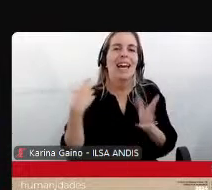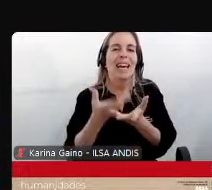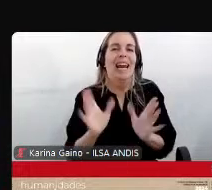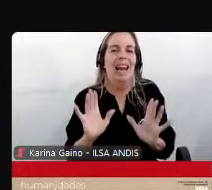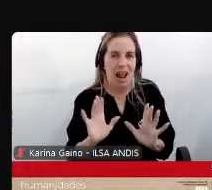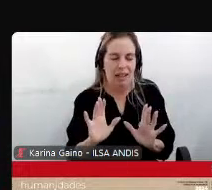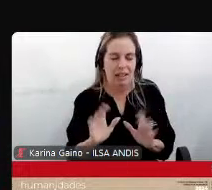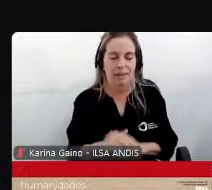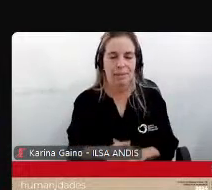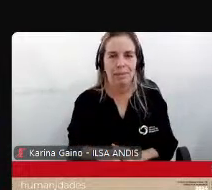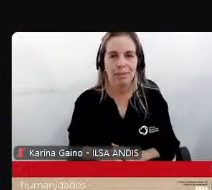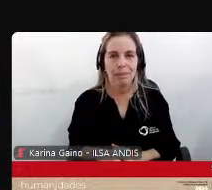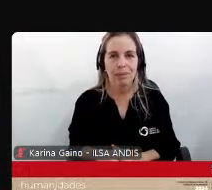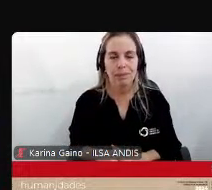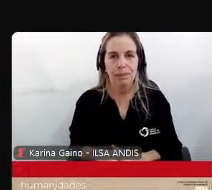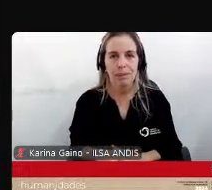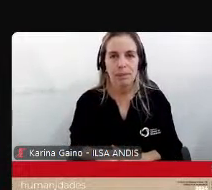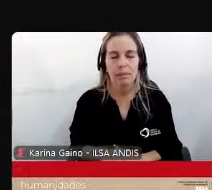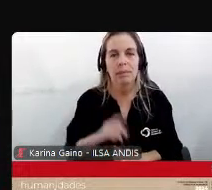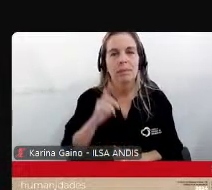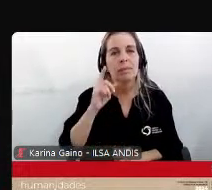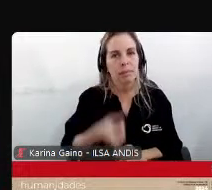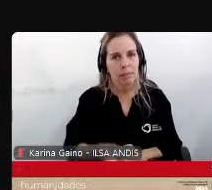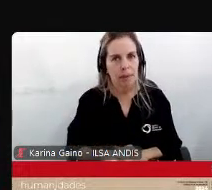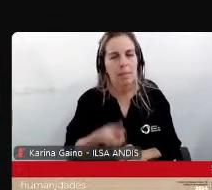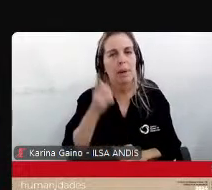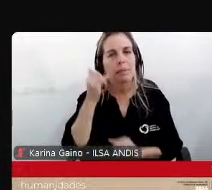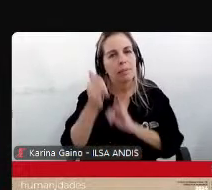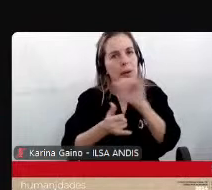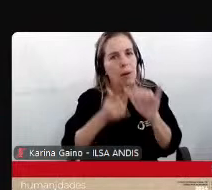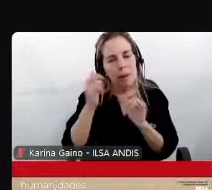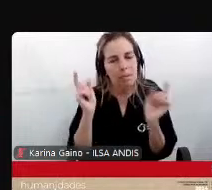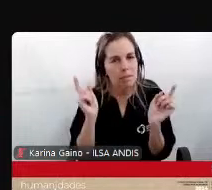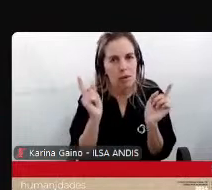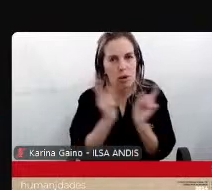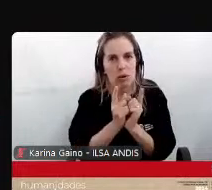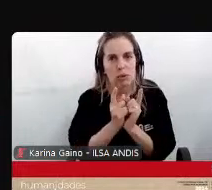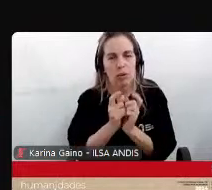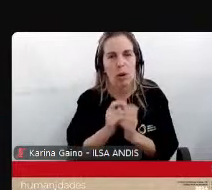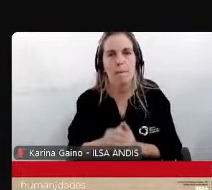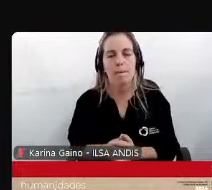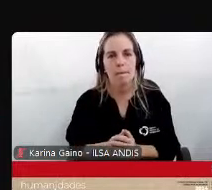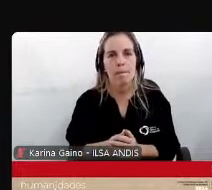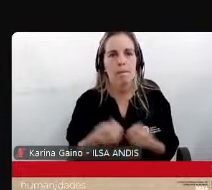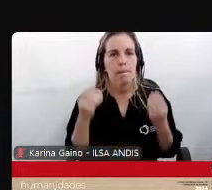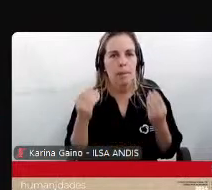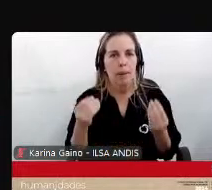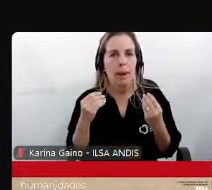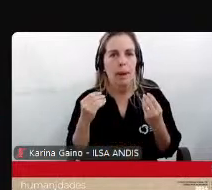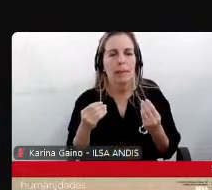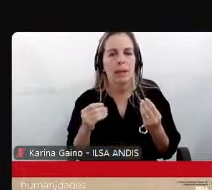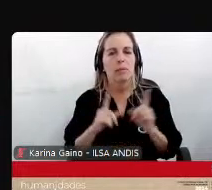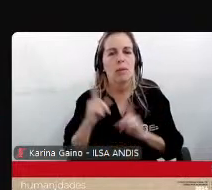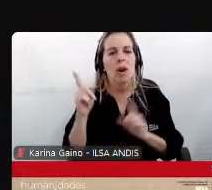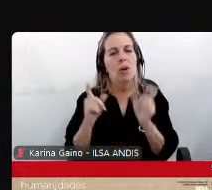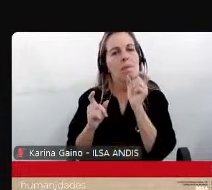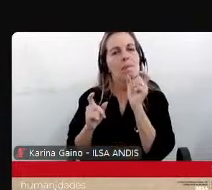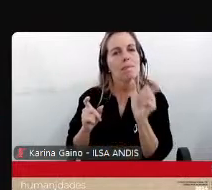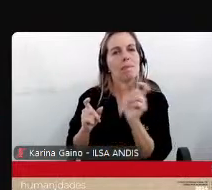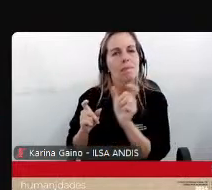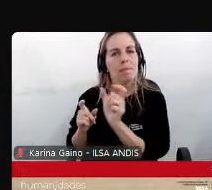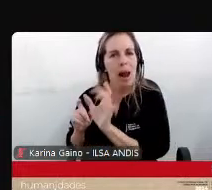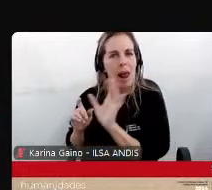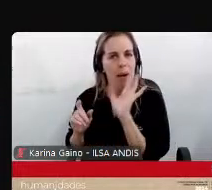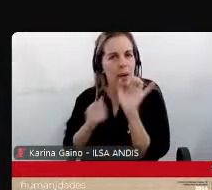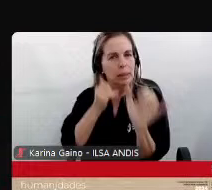I'm also going to be talking today briefly to give you a conceptual framework about the definitions and